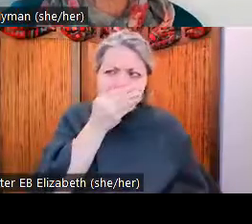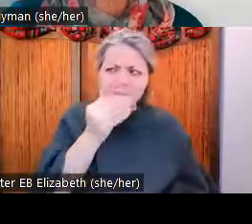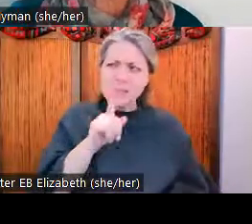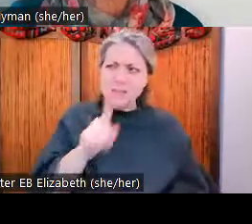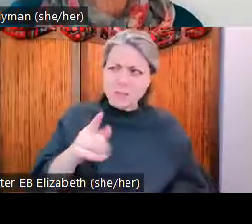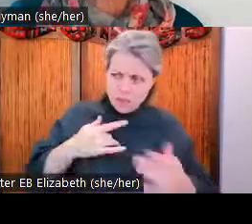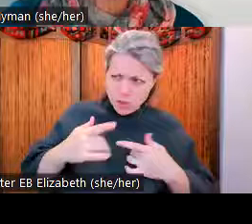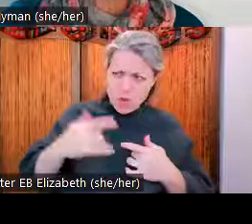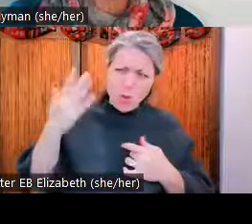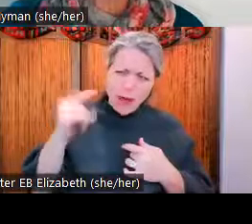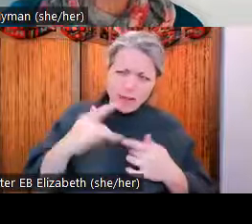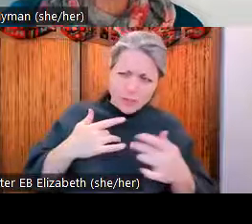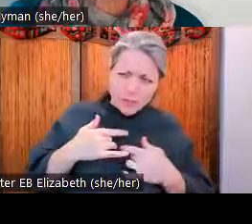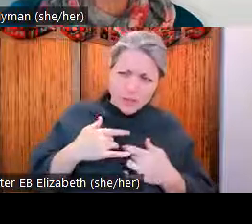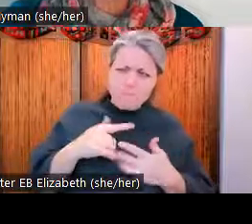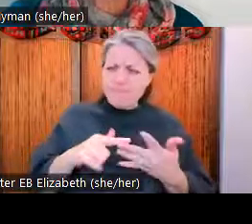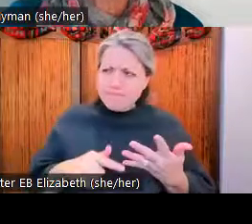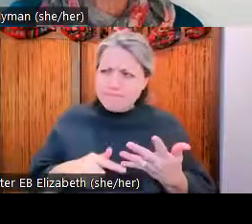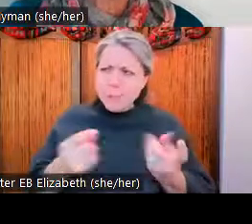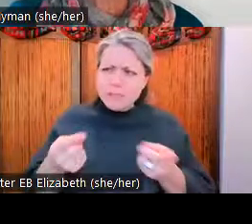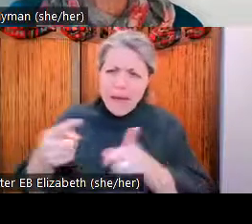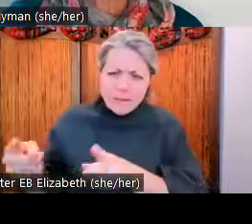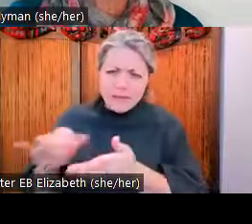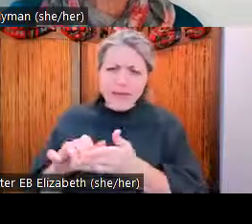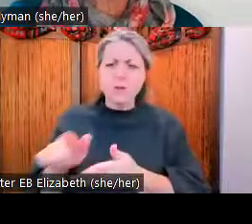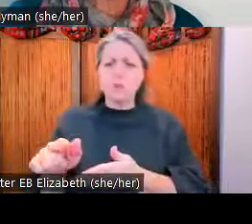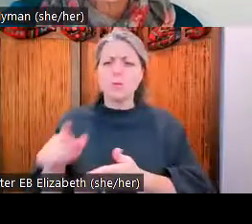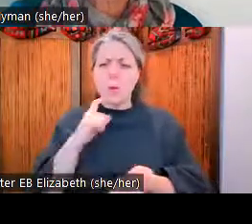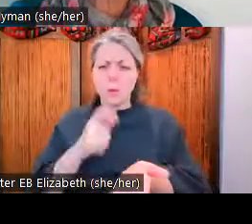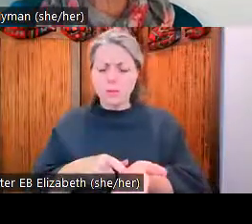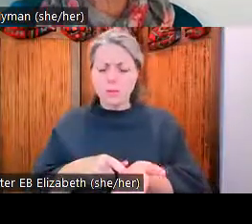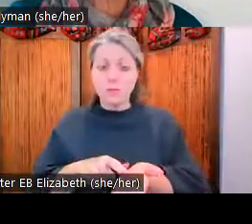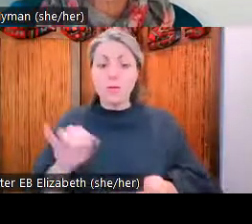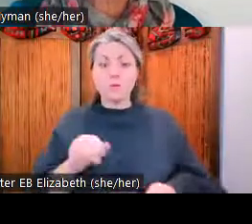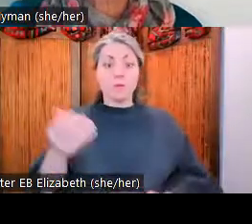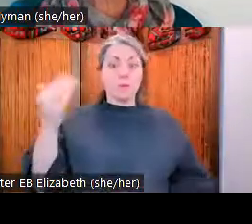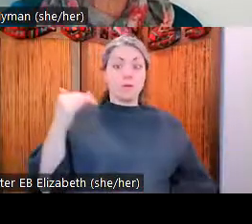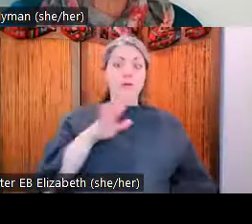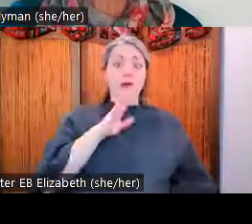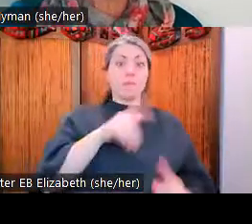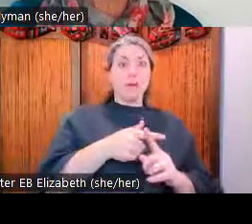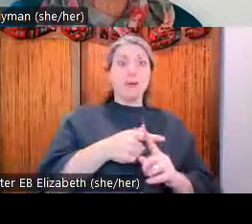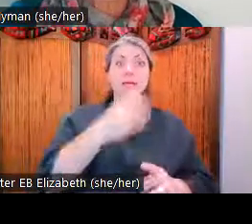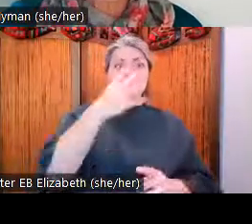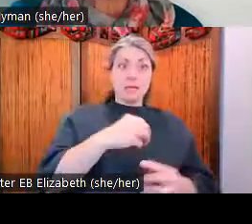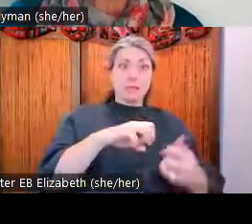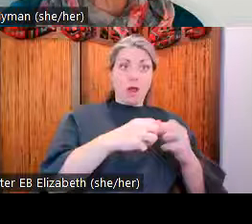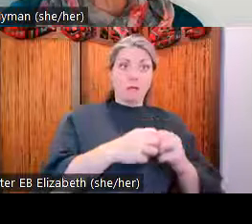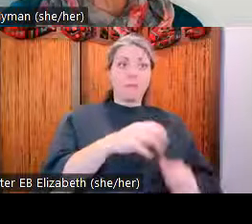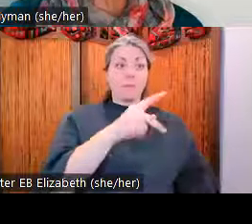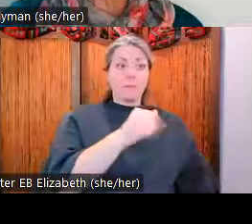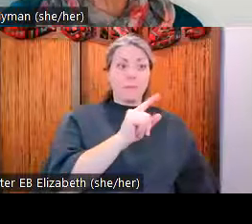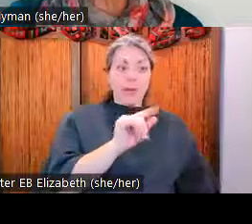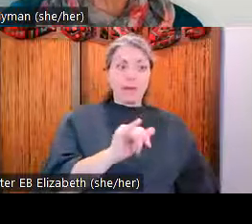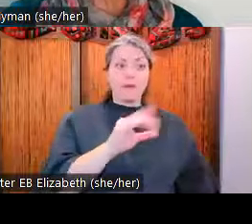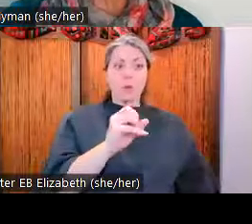present. And as Patty Corbett-Dick mentioned earlier, if a child has sleep problems and is inattentive, is unavailable to play, treating